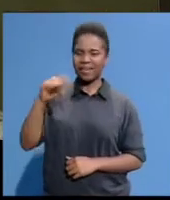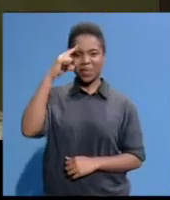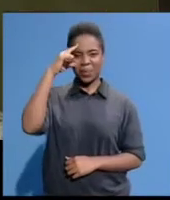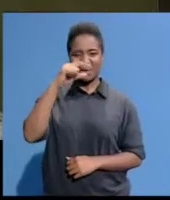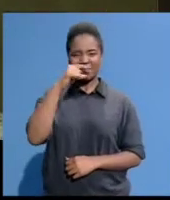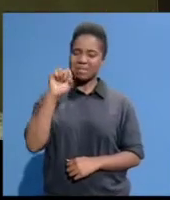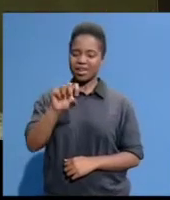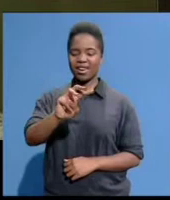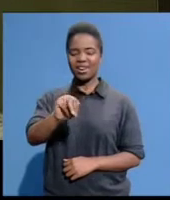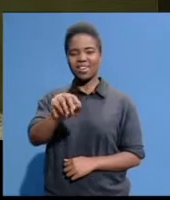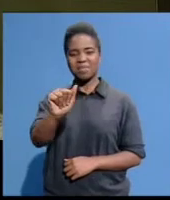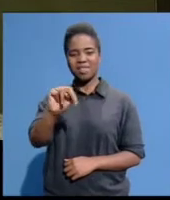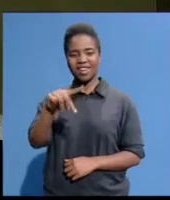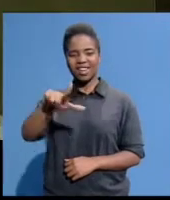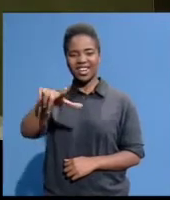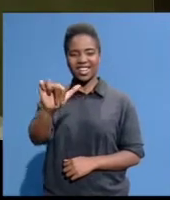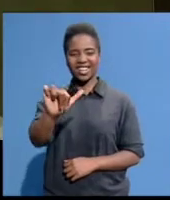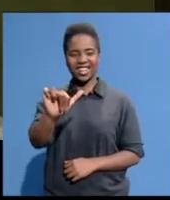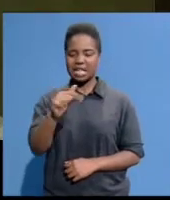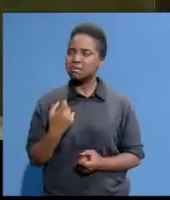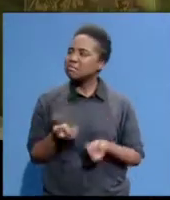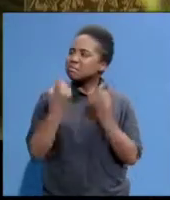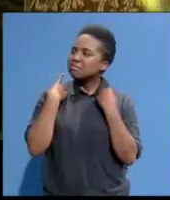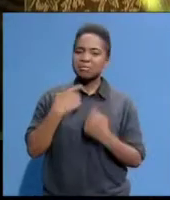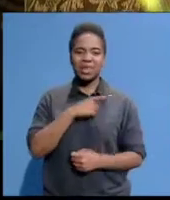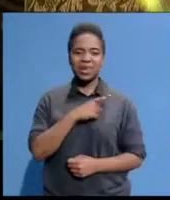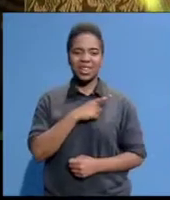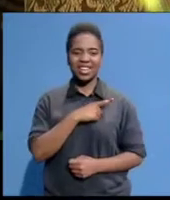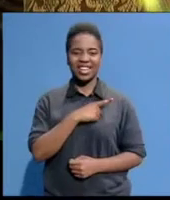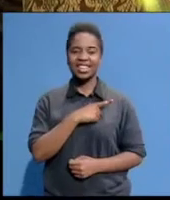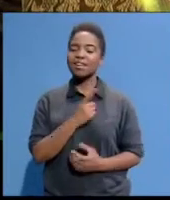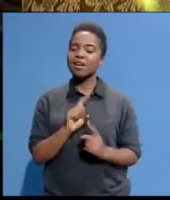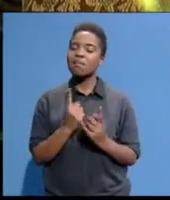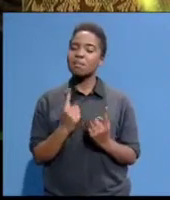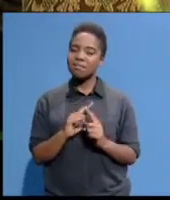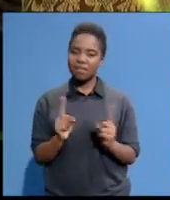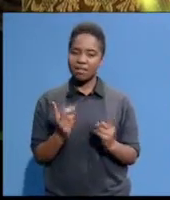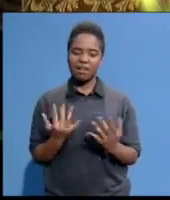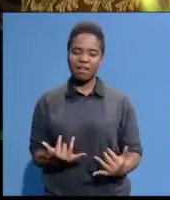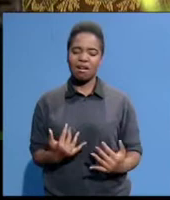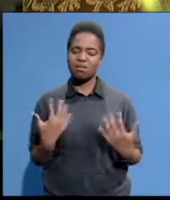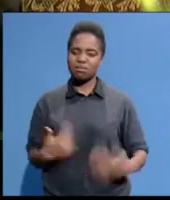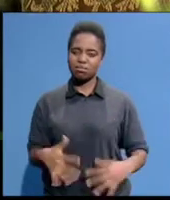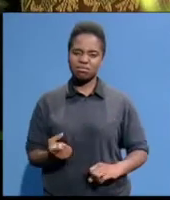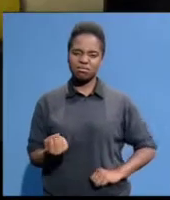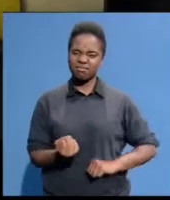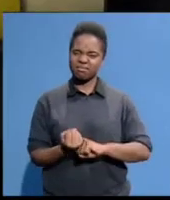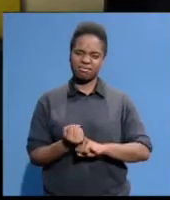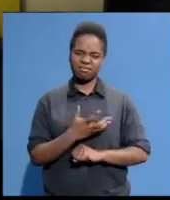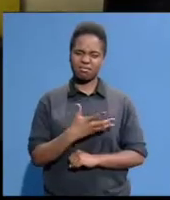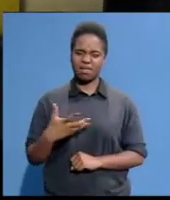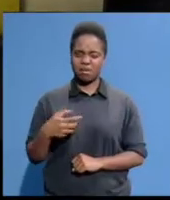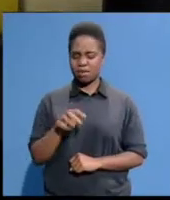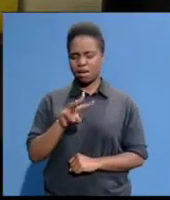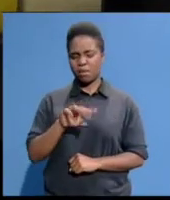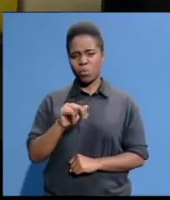about that and saying that he didn't understand what it meant. But now he does. The support that Umam Winnie has given Umam